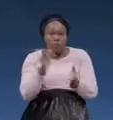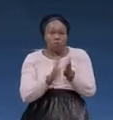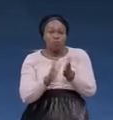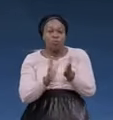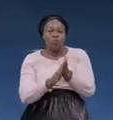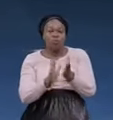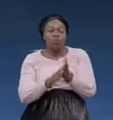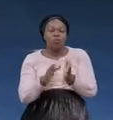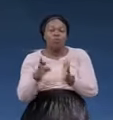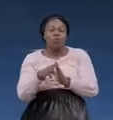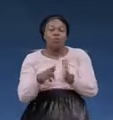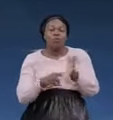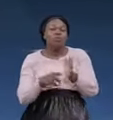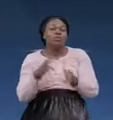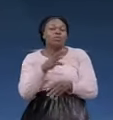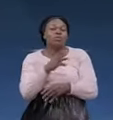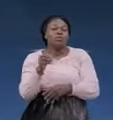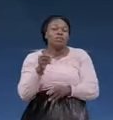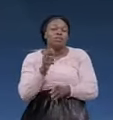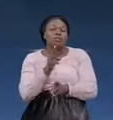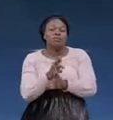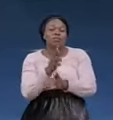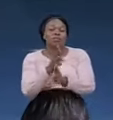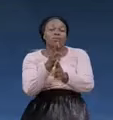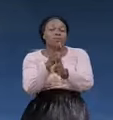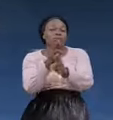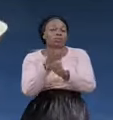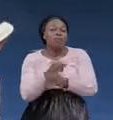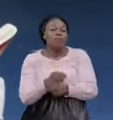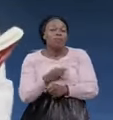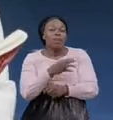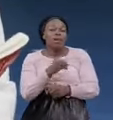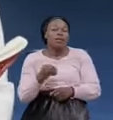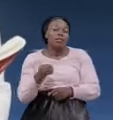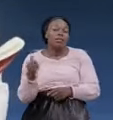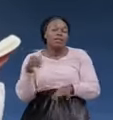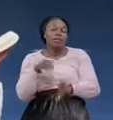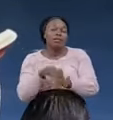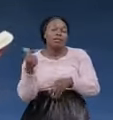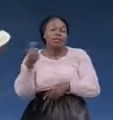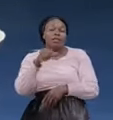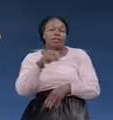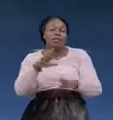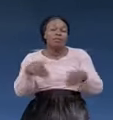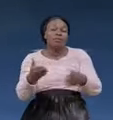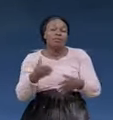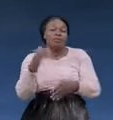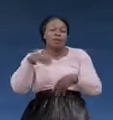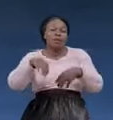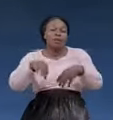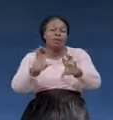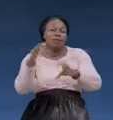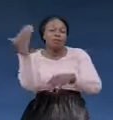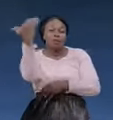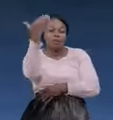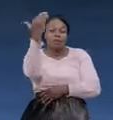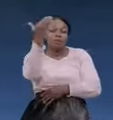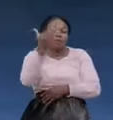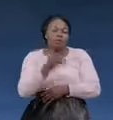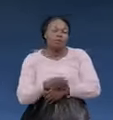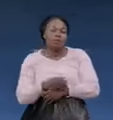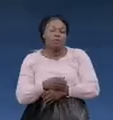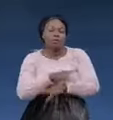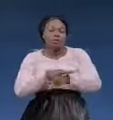I'm always present and attentive at any given class lectures. I do not keep bad companies